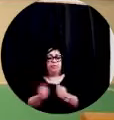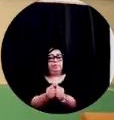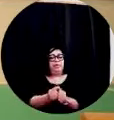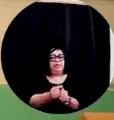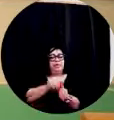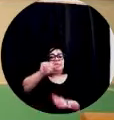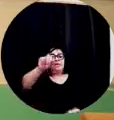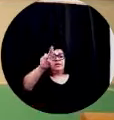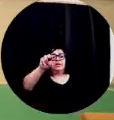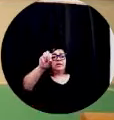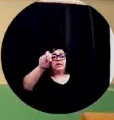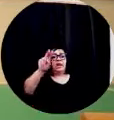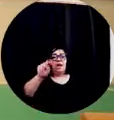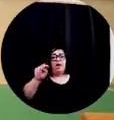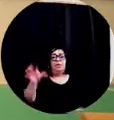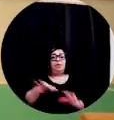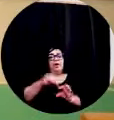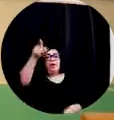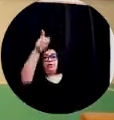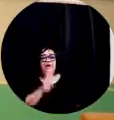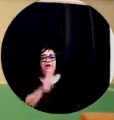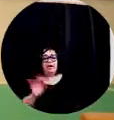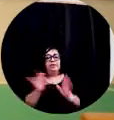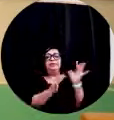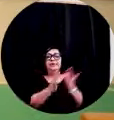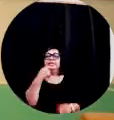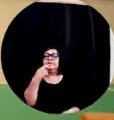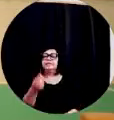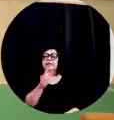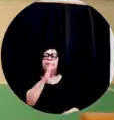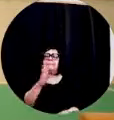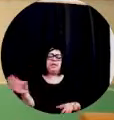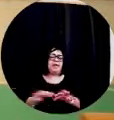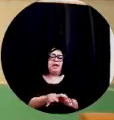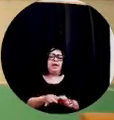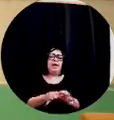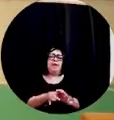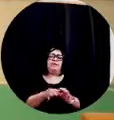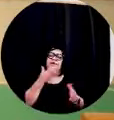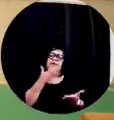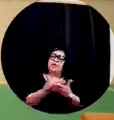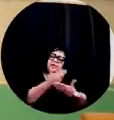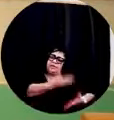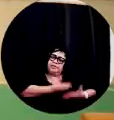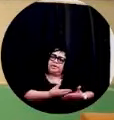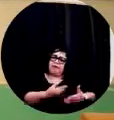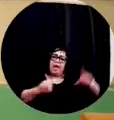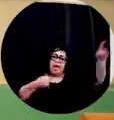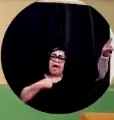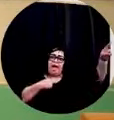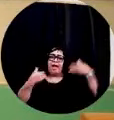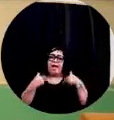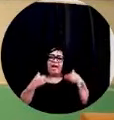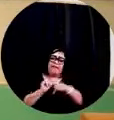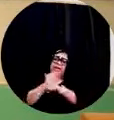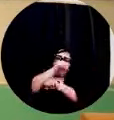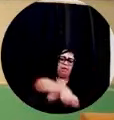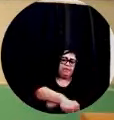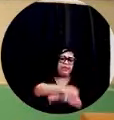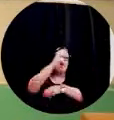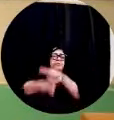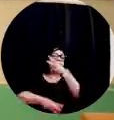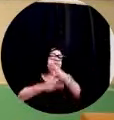of good cheer. I have overcome the world. Cheer up. Well, church, when